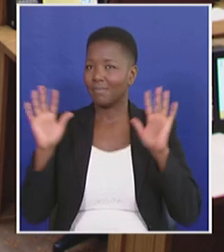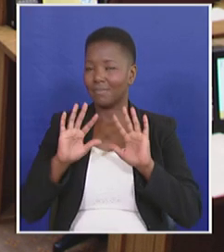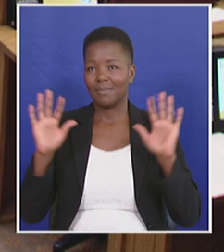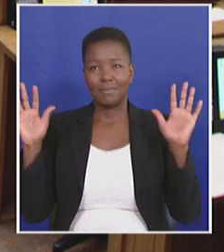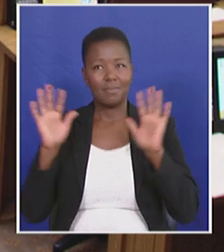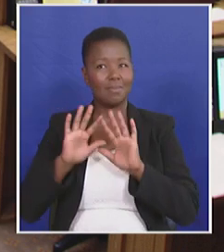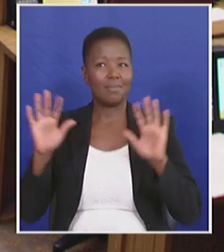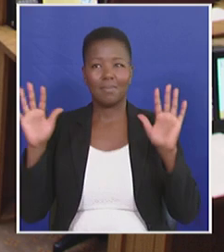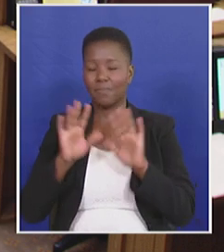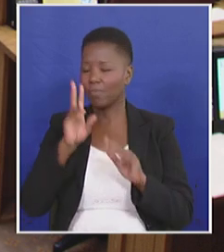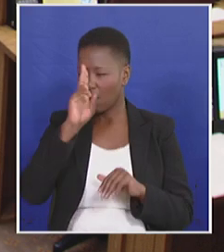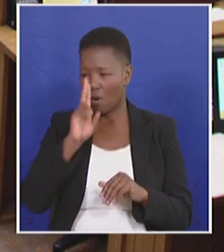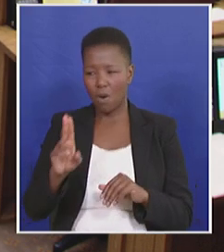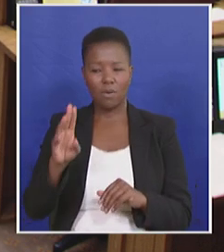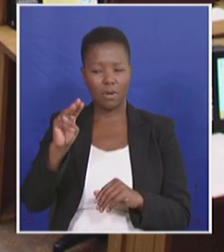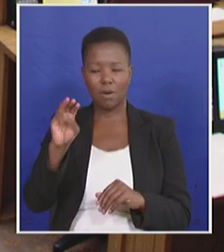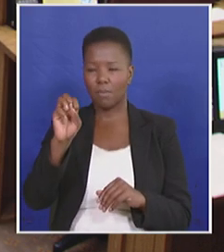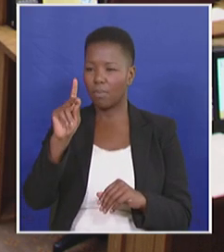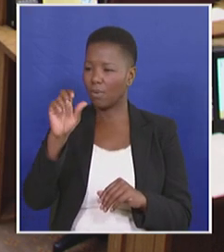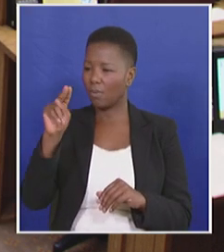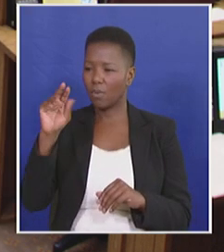Honorable Mukwena.